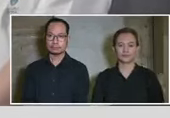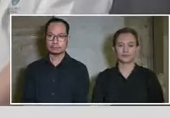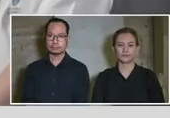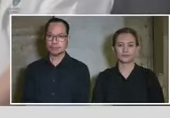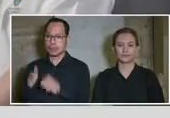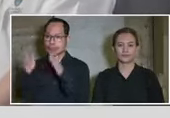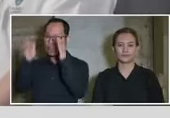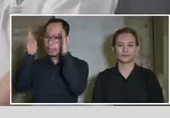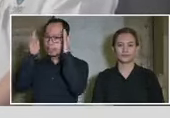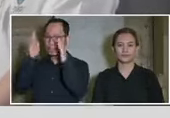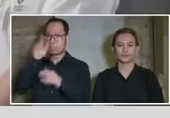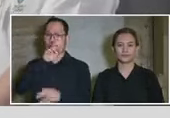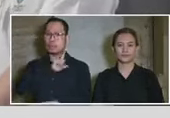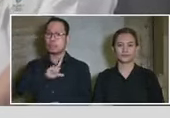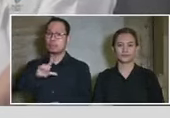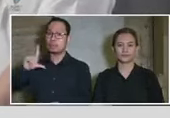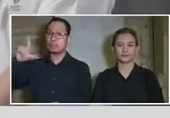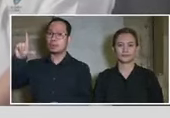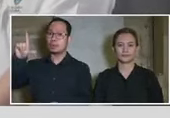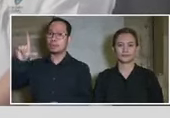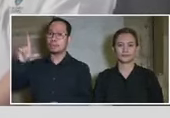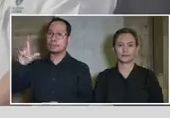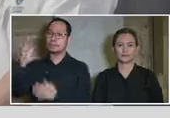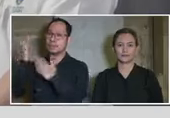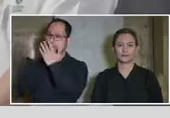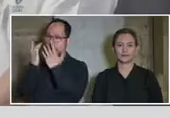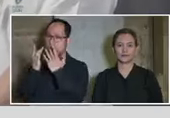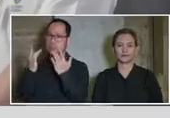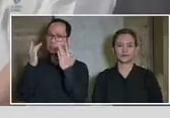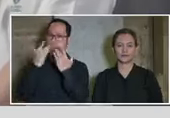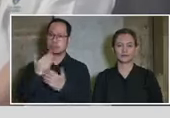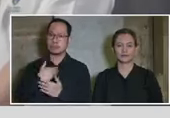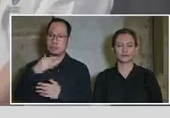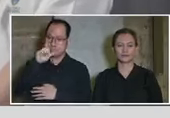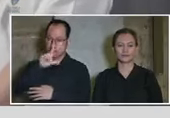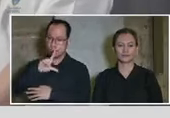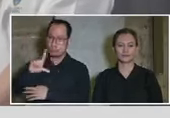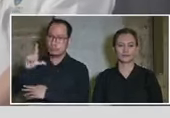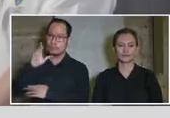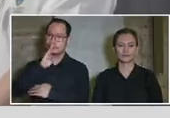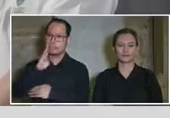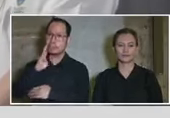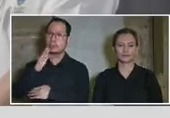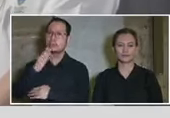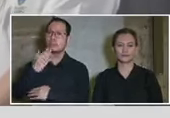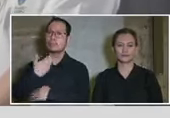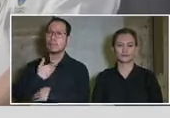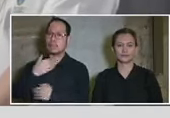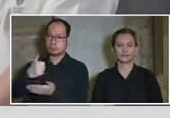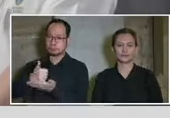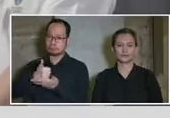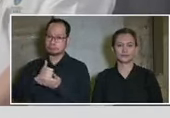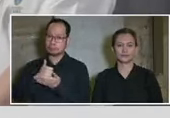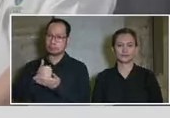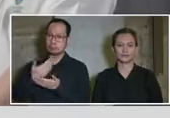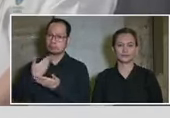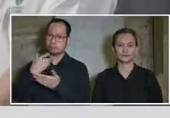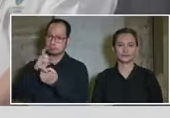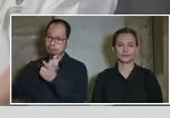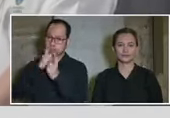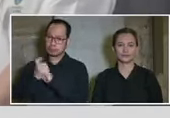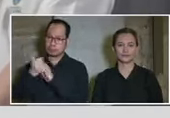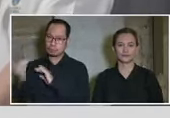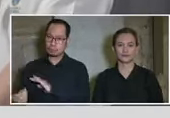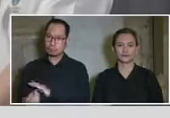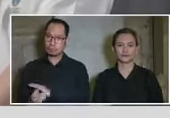Hear, O Lord, and have pity on me. O Lord, be my helper. You change my